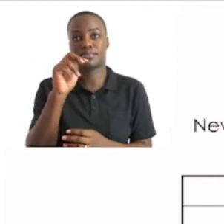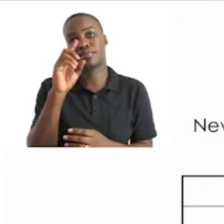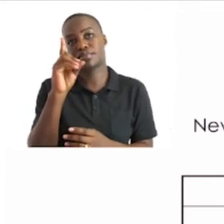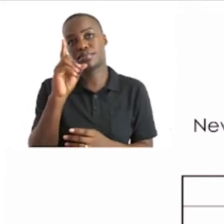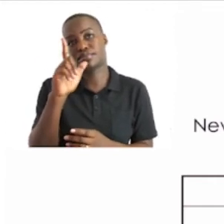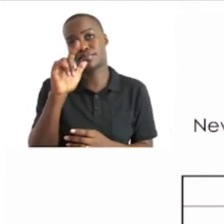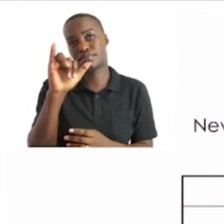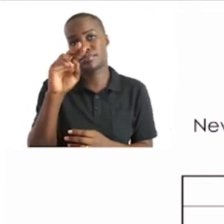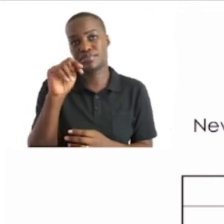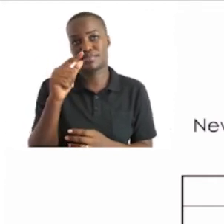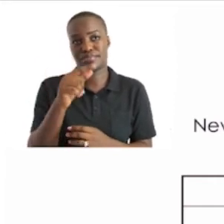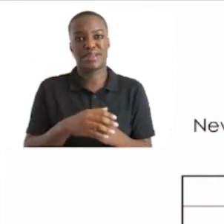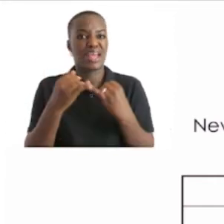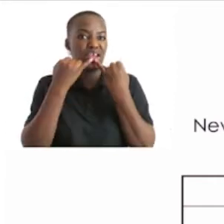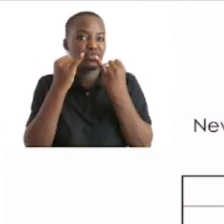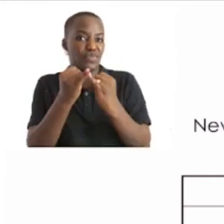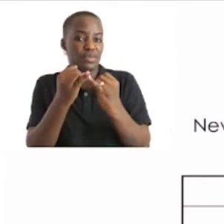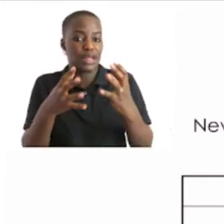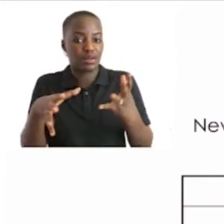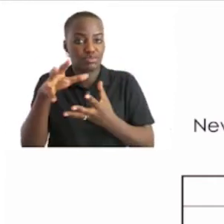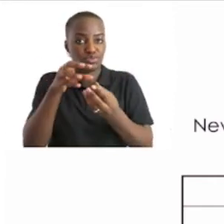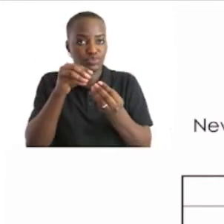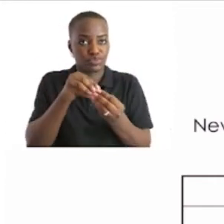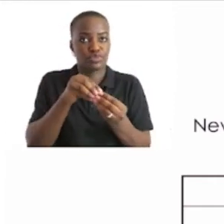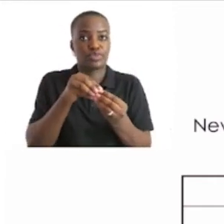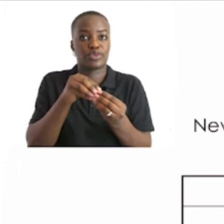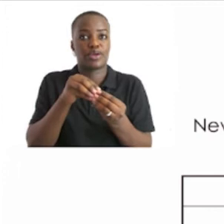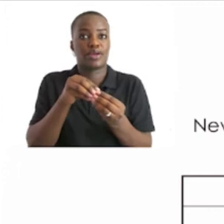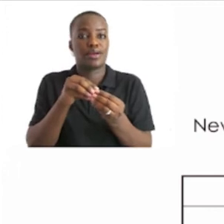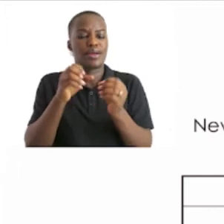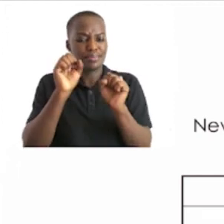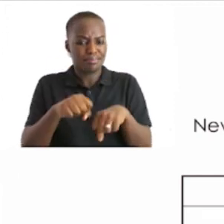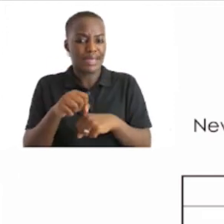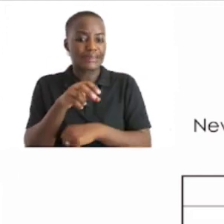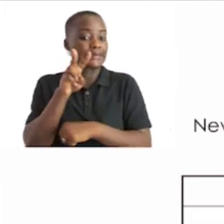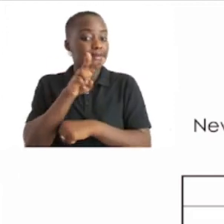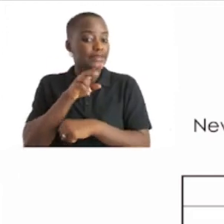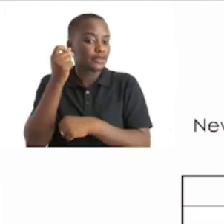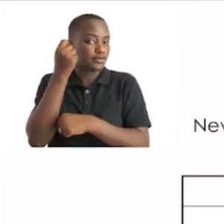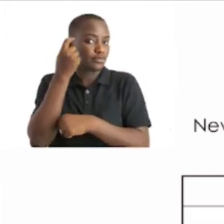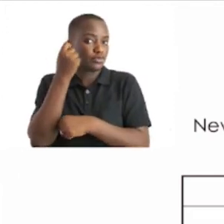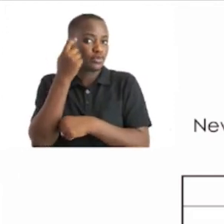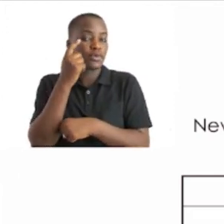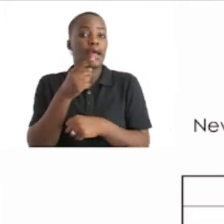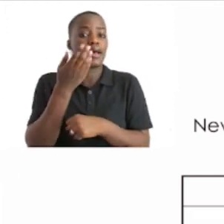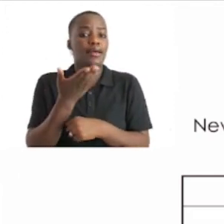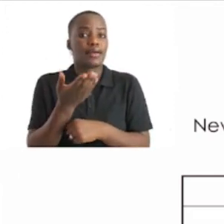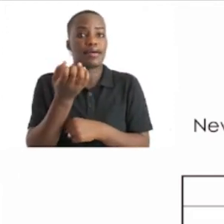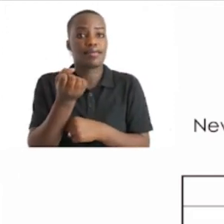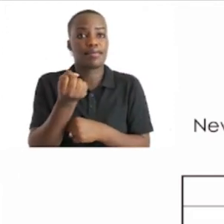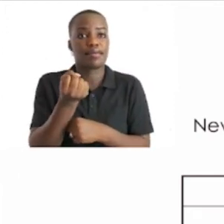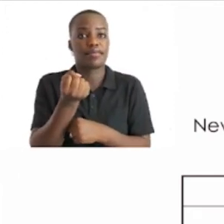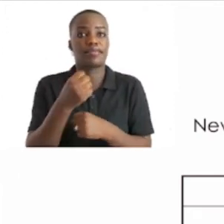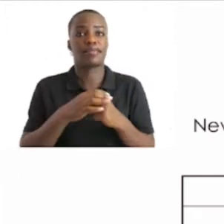of information that has been put together and needs to be read. In this data, we are